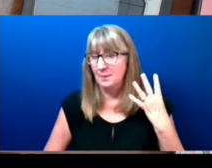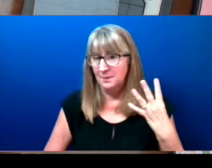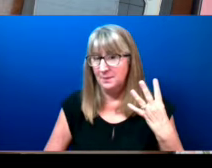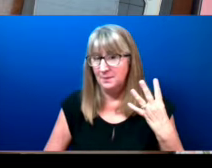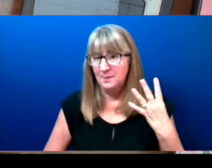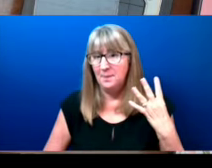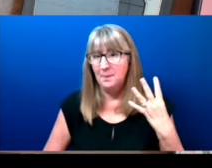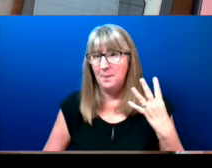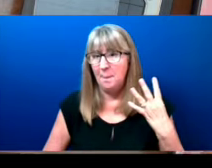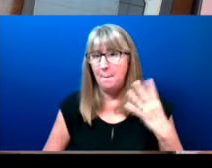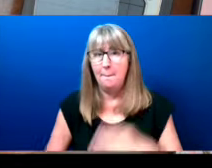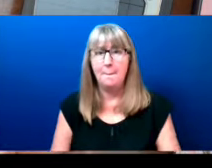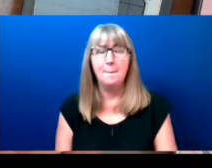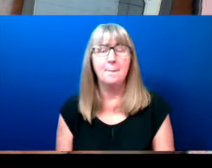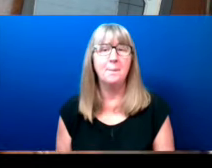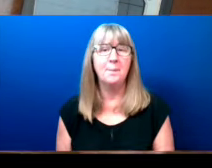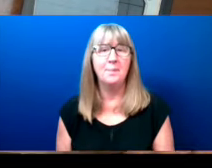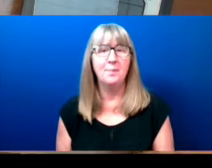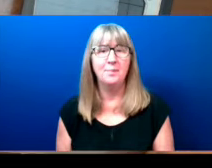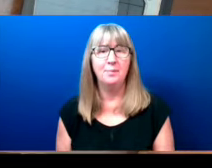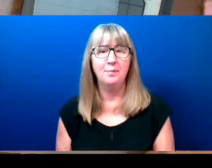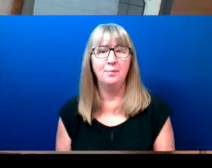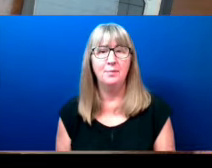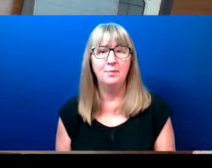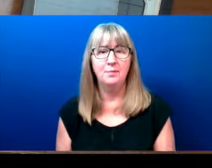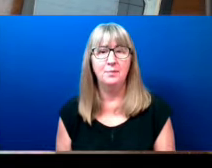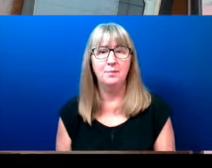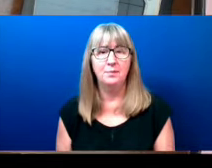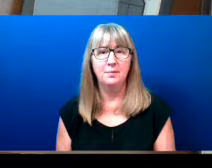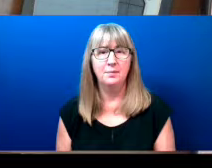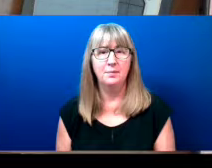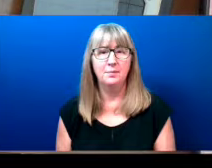Moving right along, we have the next card,